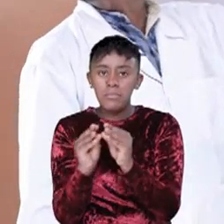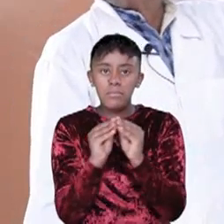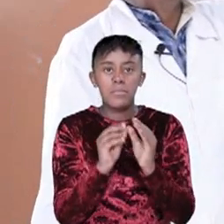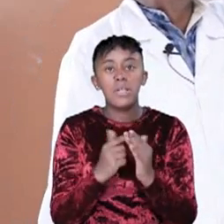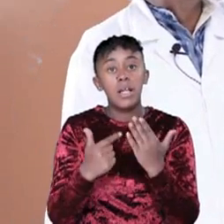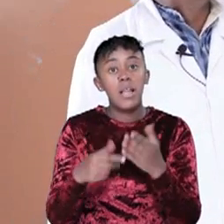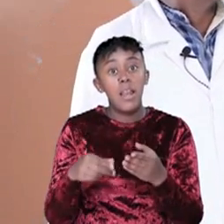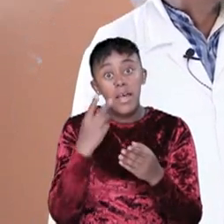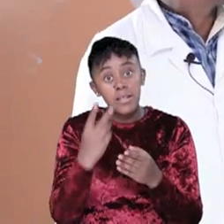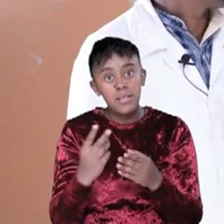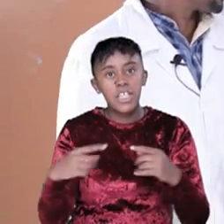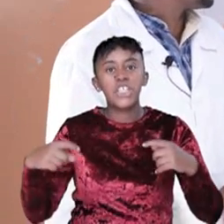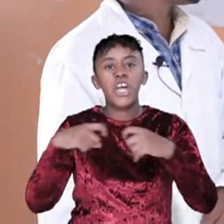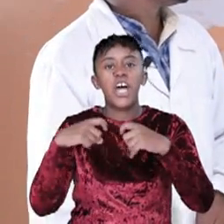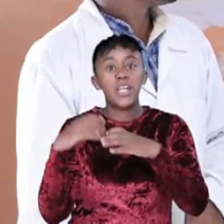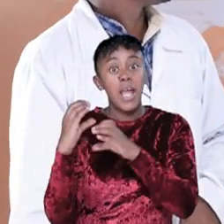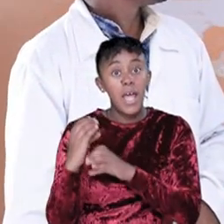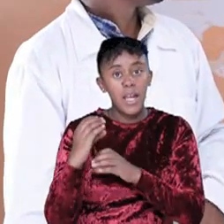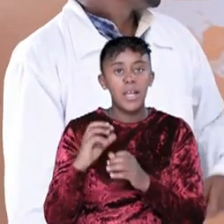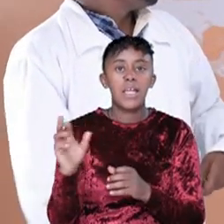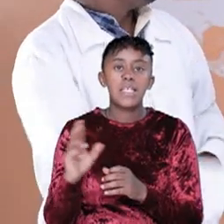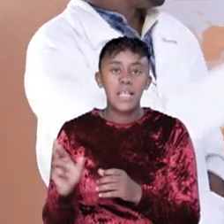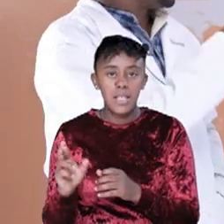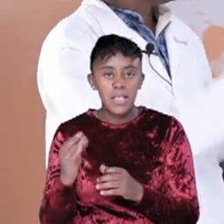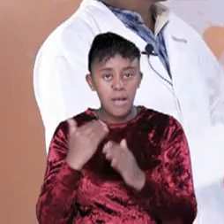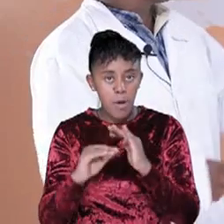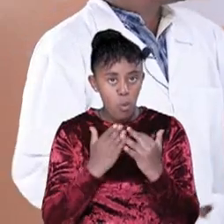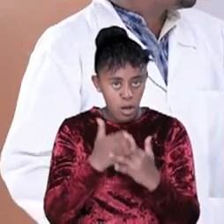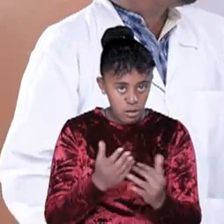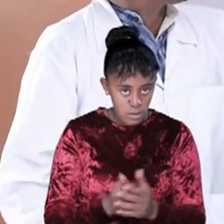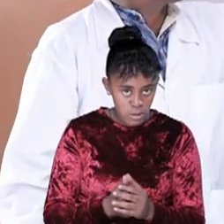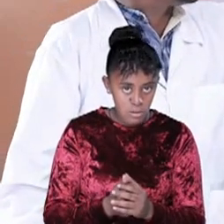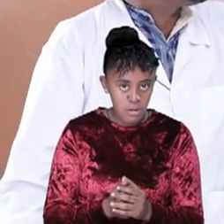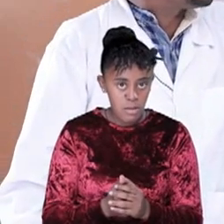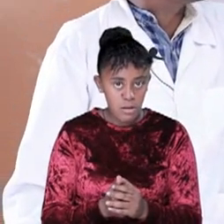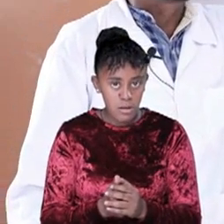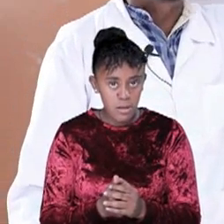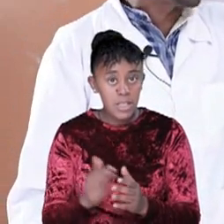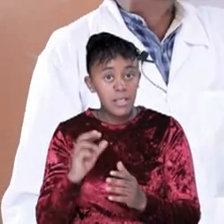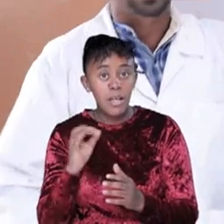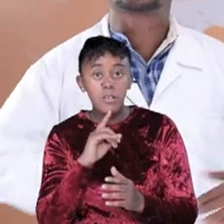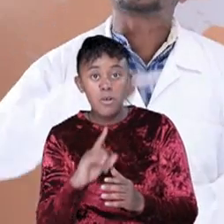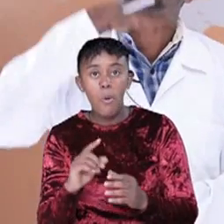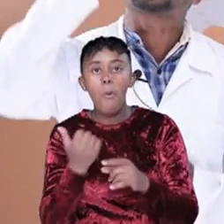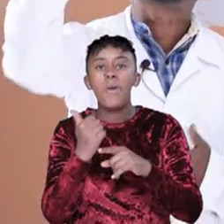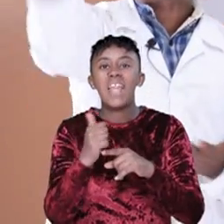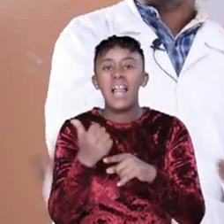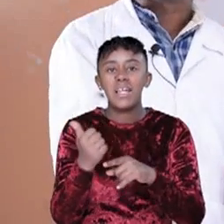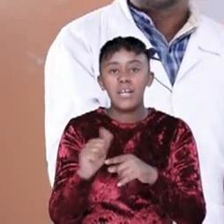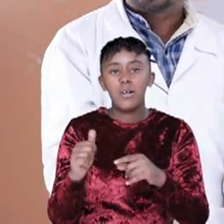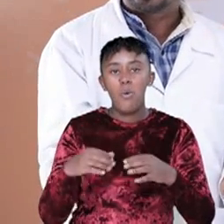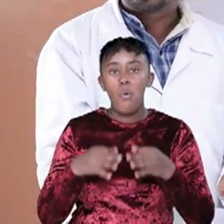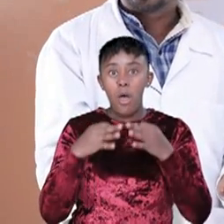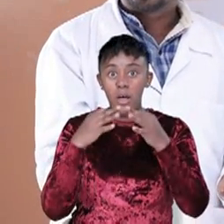see charge carrier resistance in semiconductor. While the resistance of a metallic conductor rise as the temperature